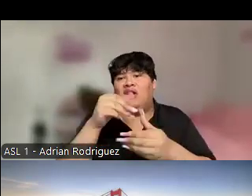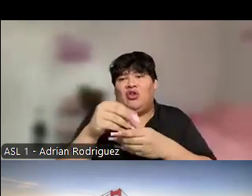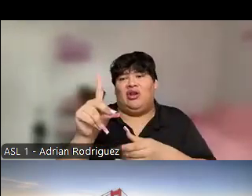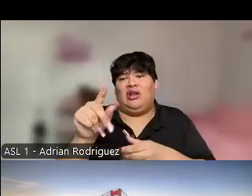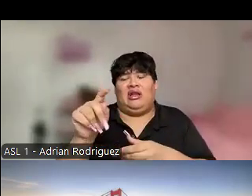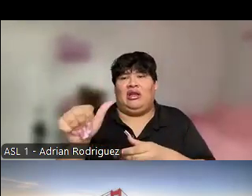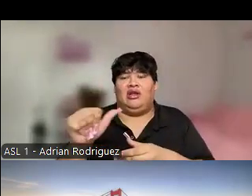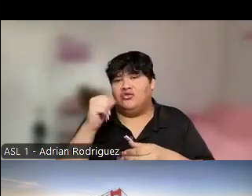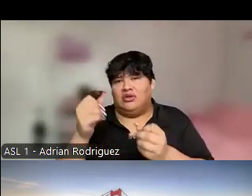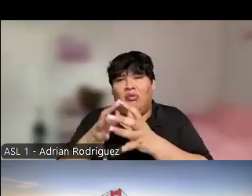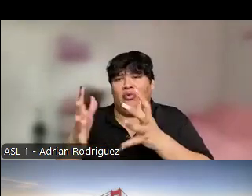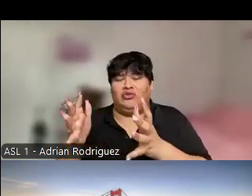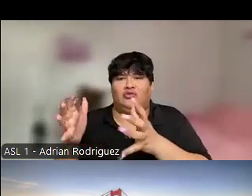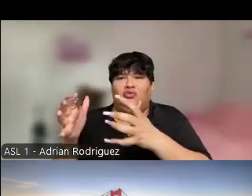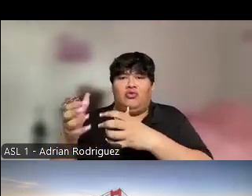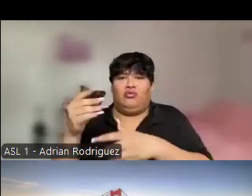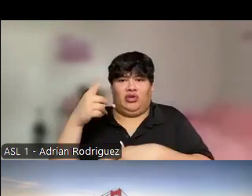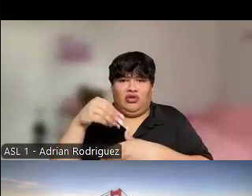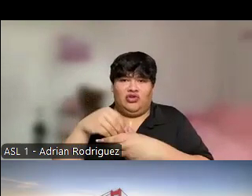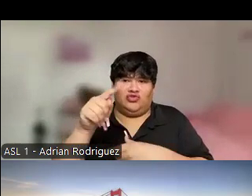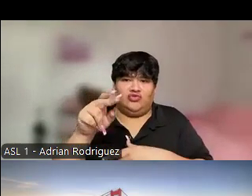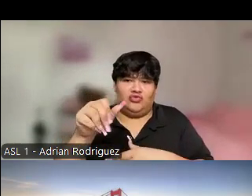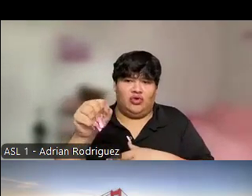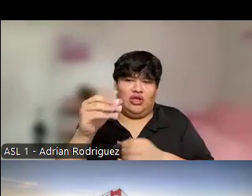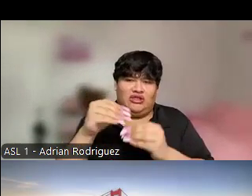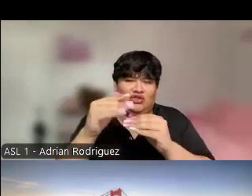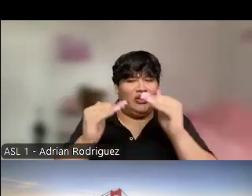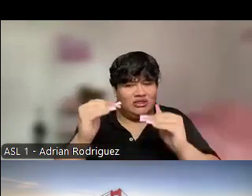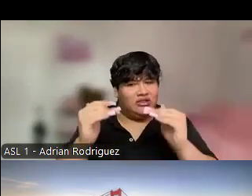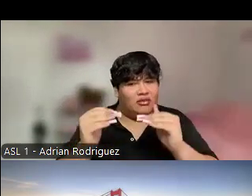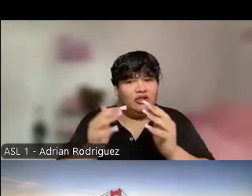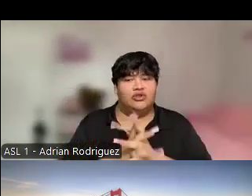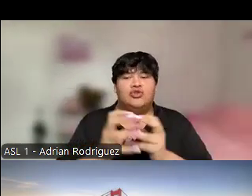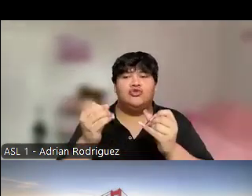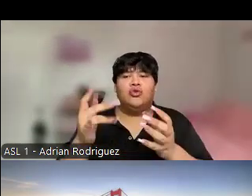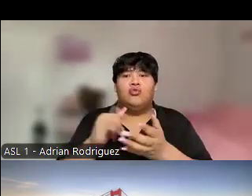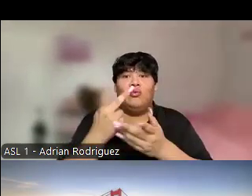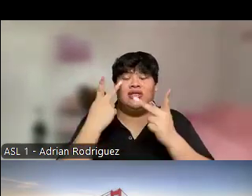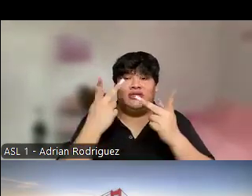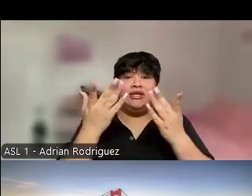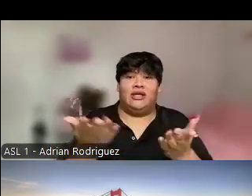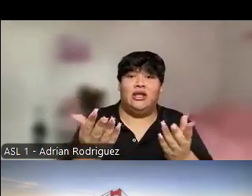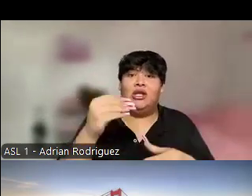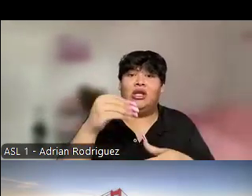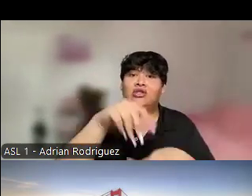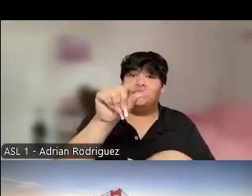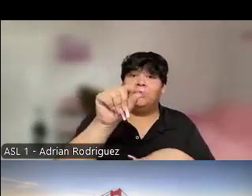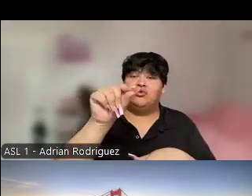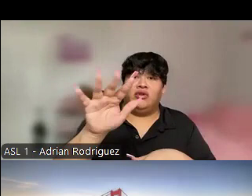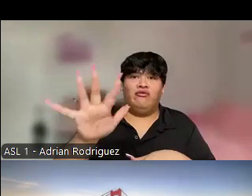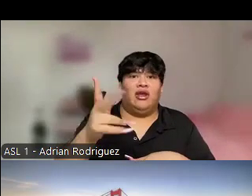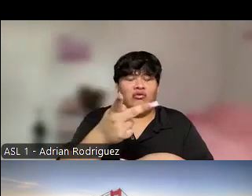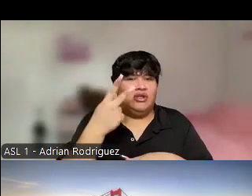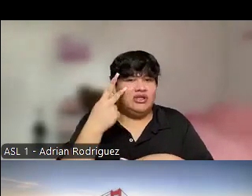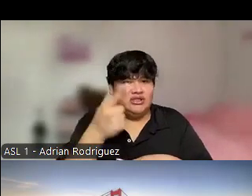without some errors in our estimations. And so what we see here is in 2025, there's an